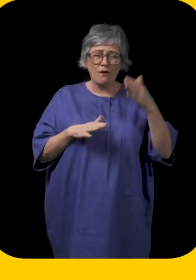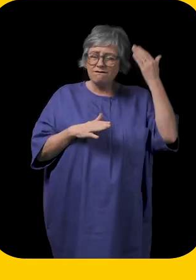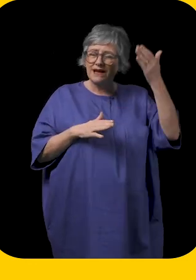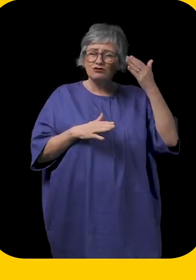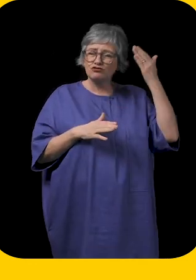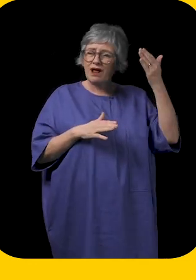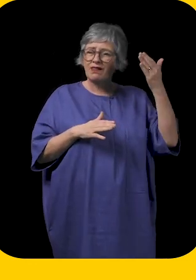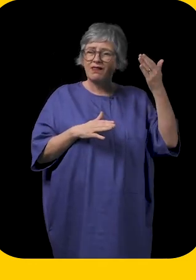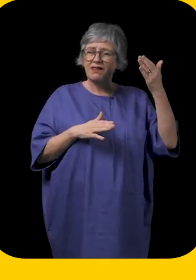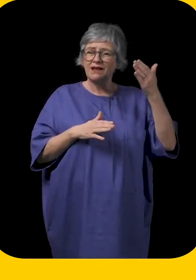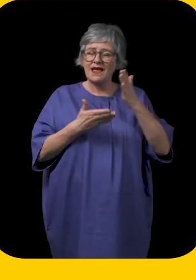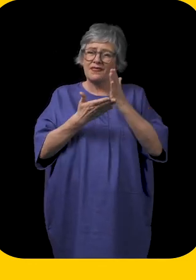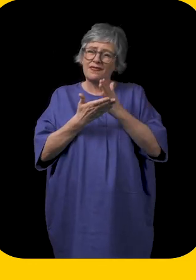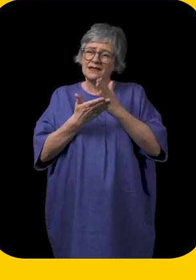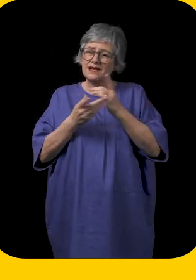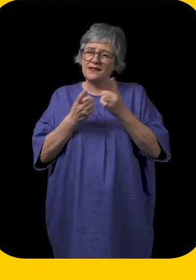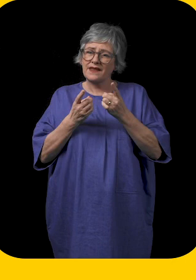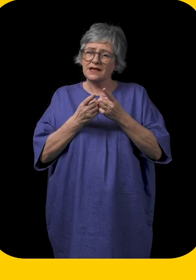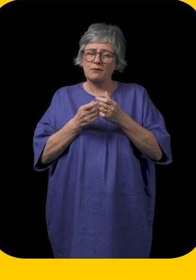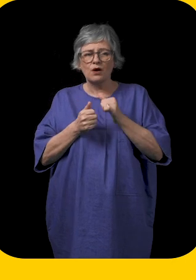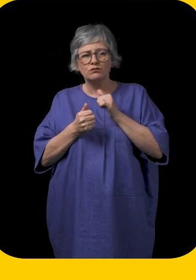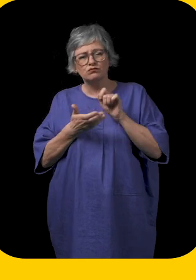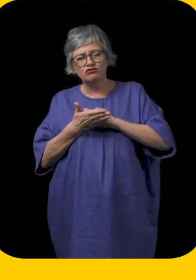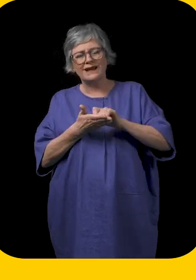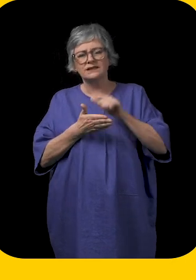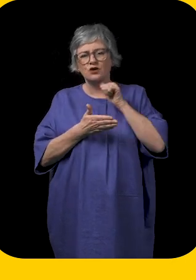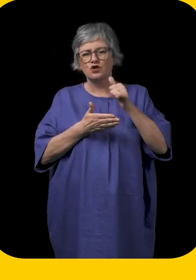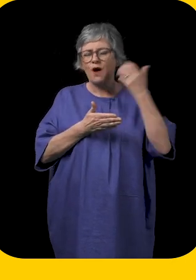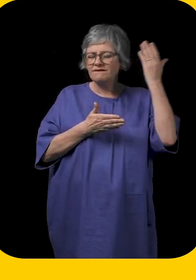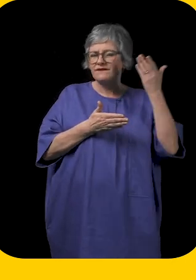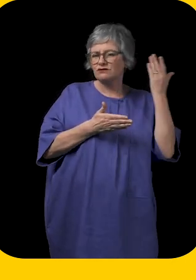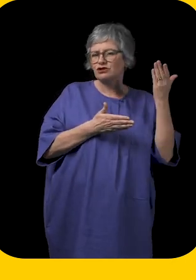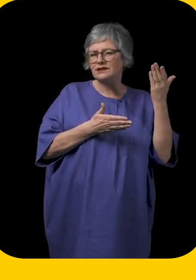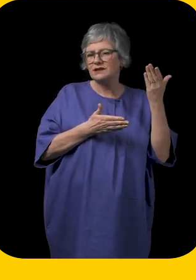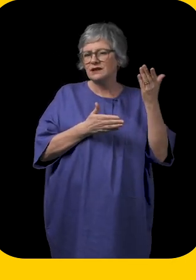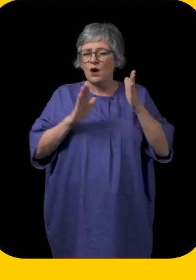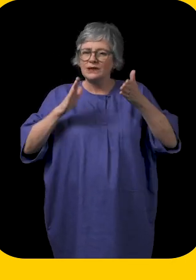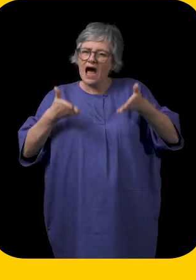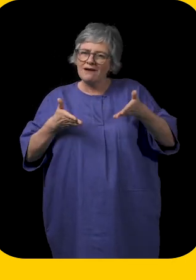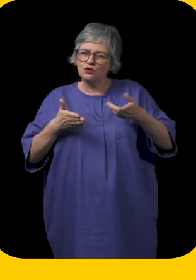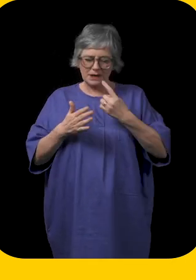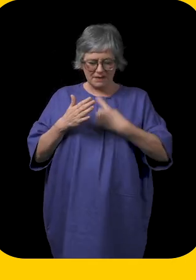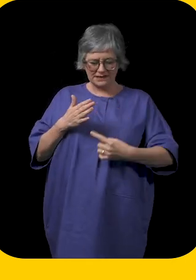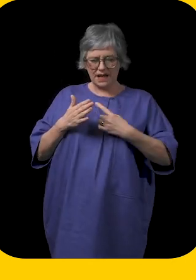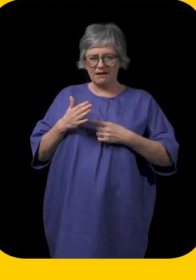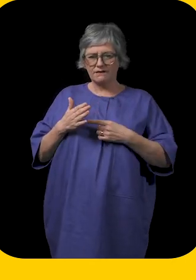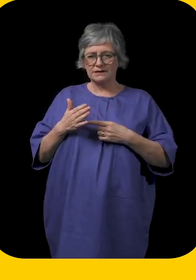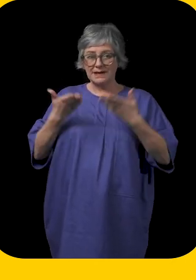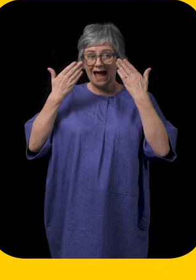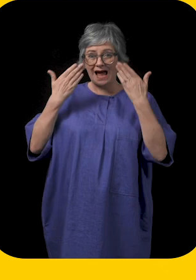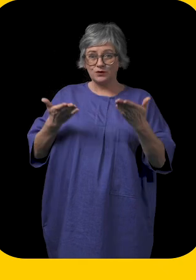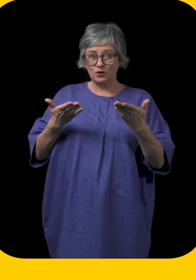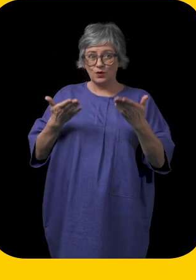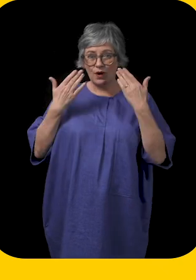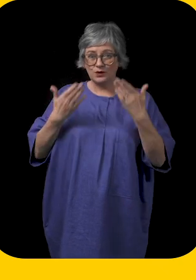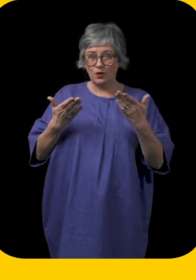I've never felt, because it's so fictional, because I don't write. I think that's the thing about not writing the nonfiction, because with the nonfiction, I would then